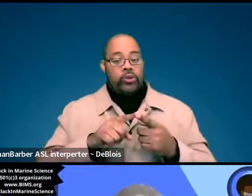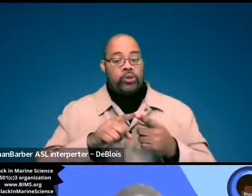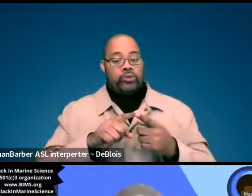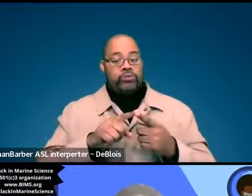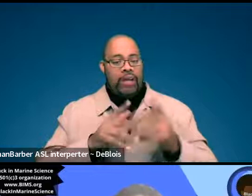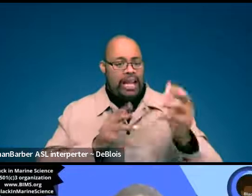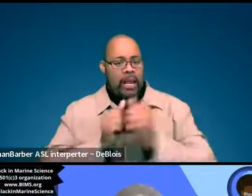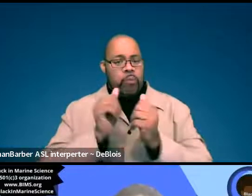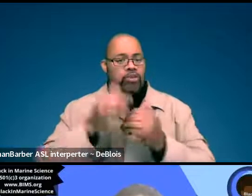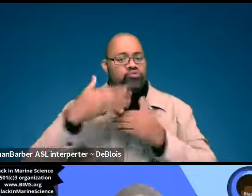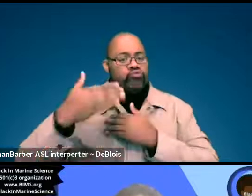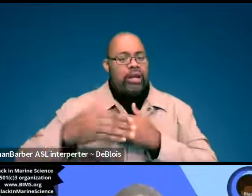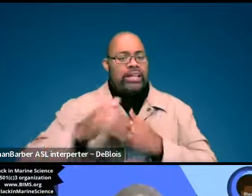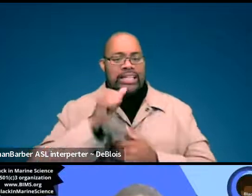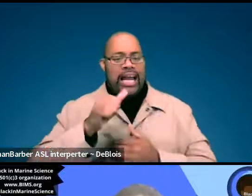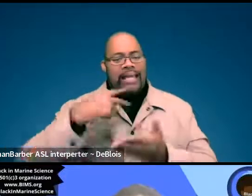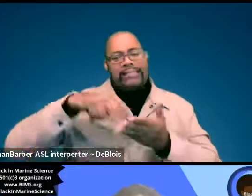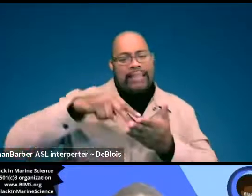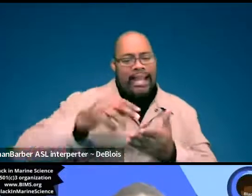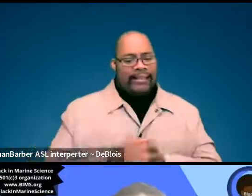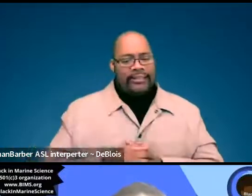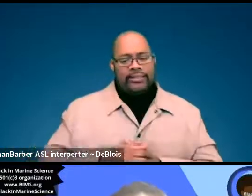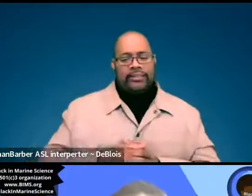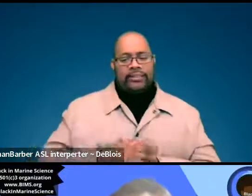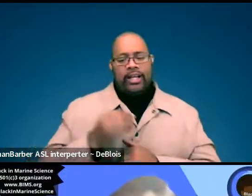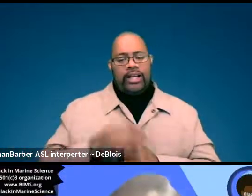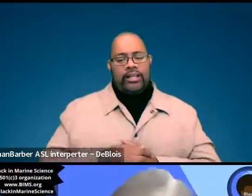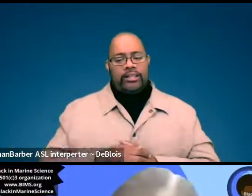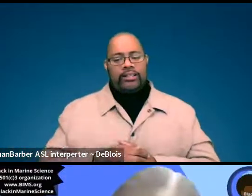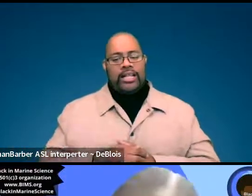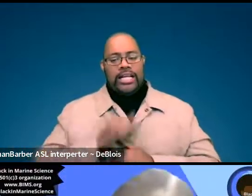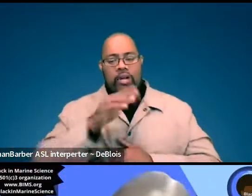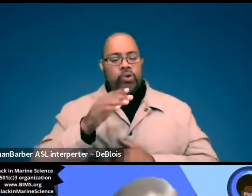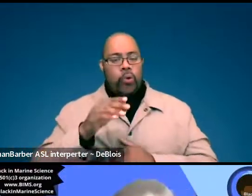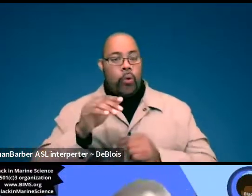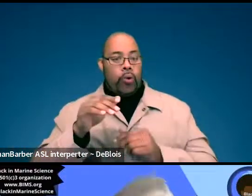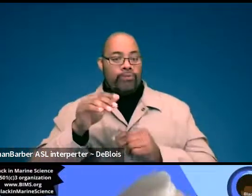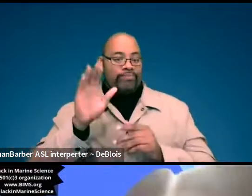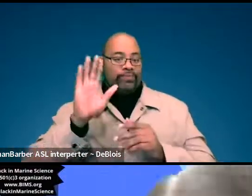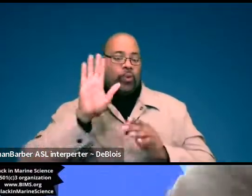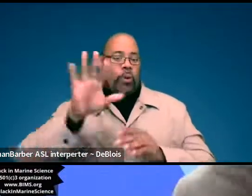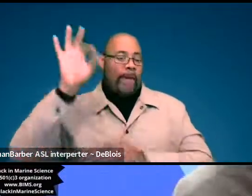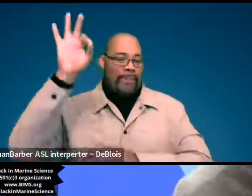with the trends and not dancing. And if that's not your ministry.